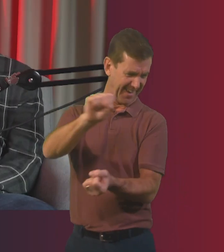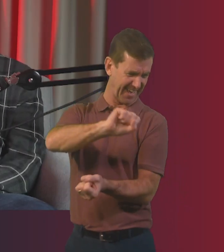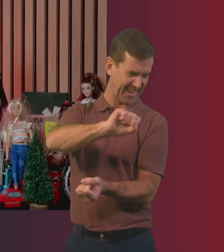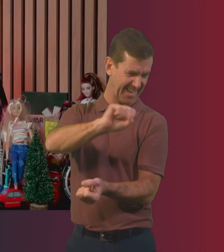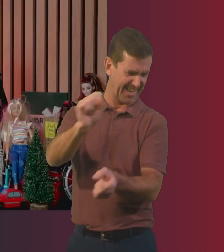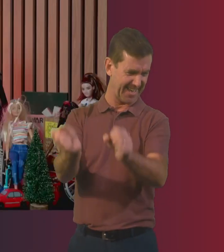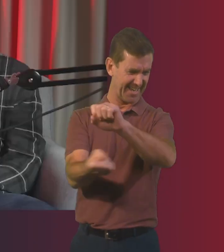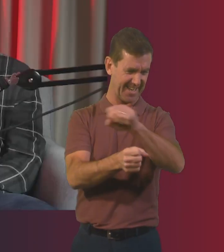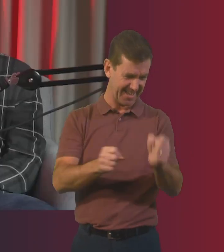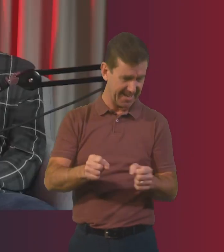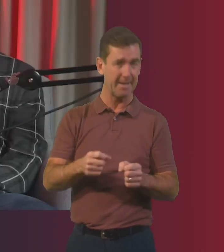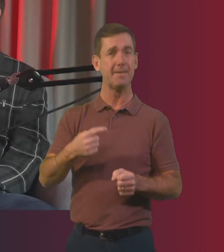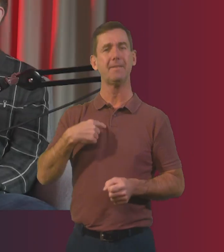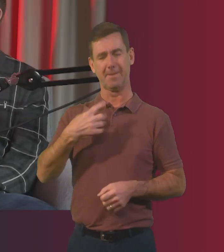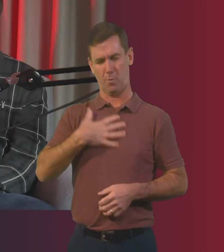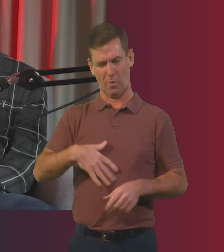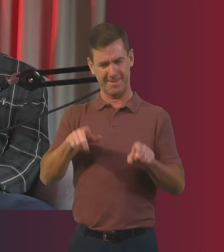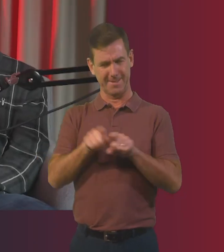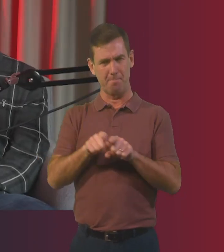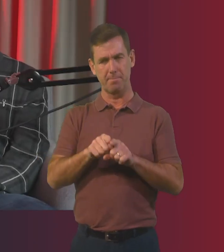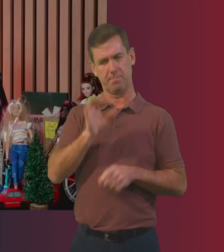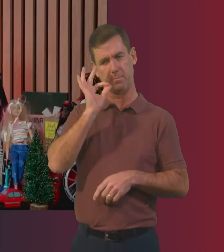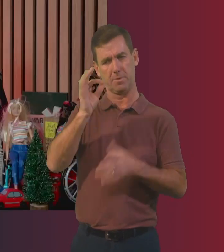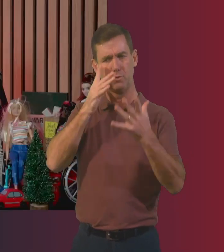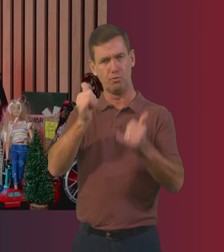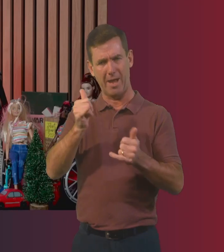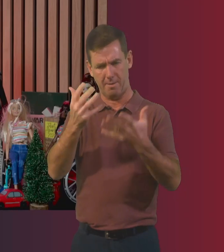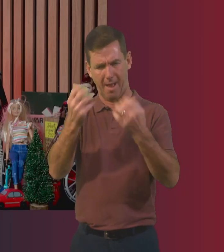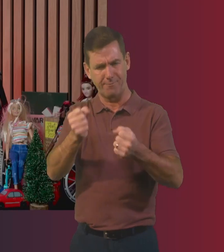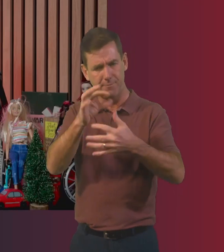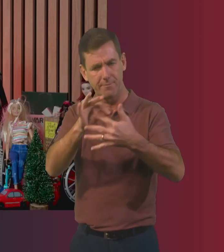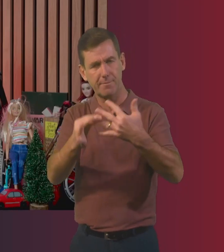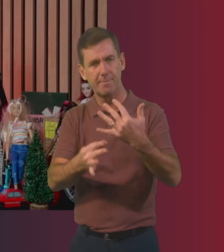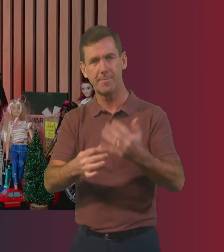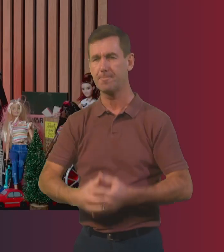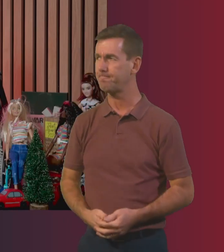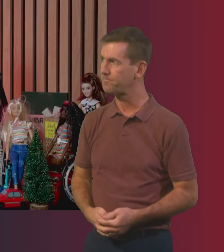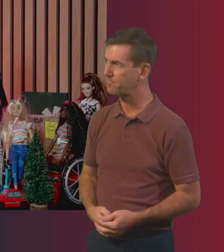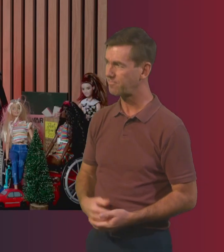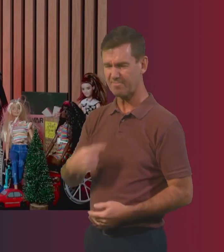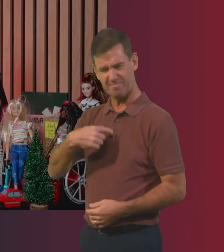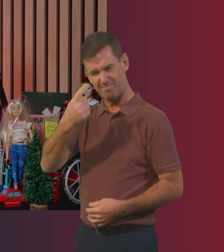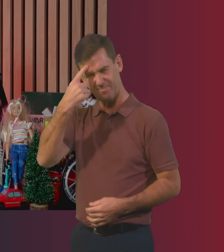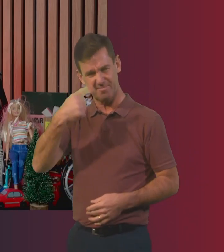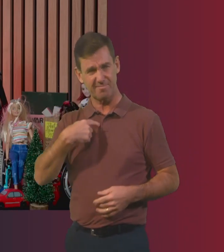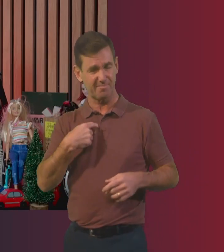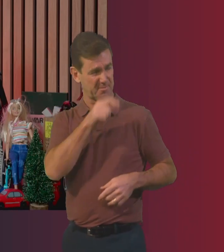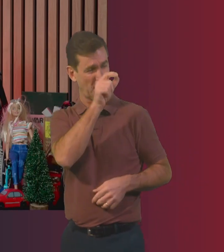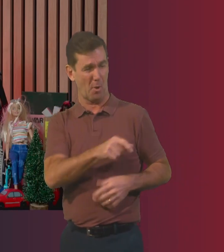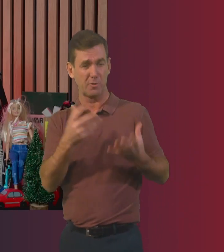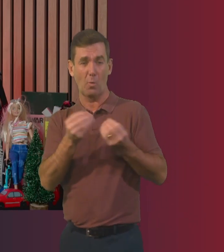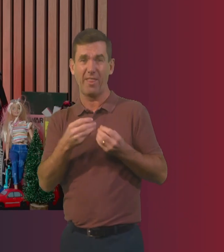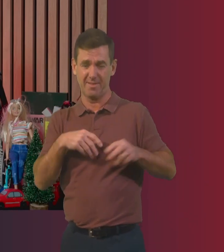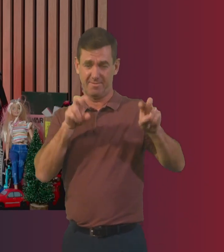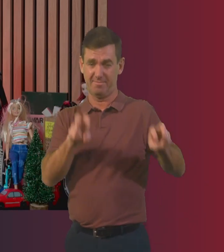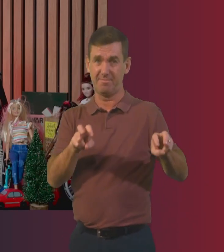going to get actually does have those features, if you think you need them. So I'm just going to get someone to always travel with me so that when the parking comes, I'll just